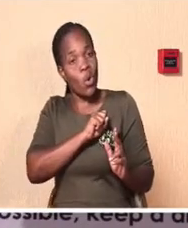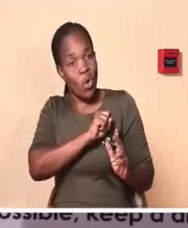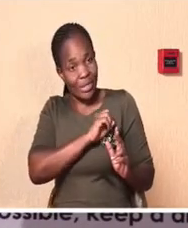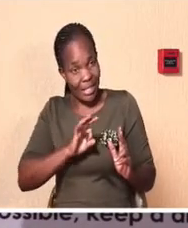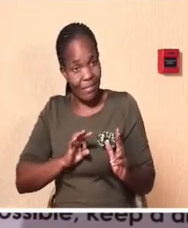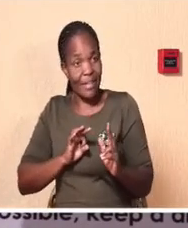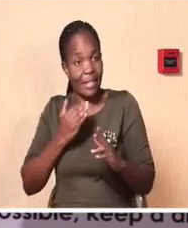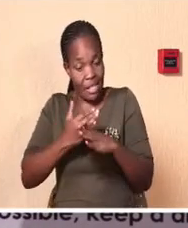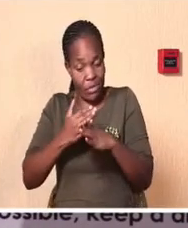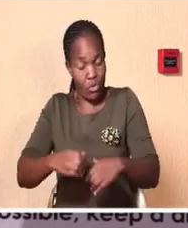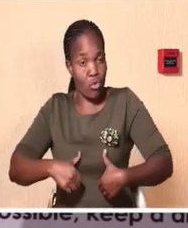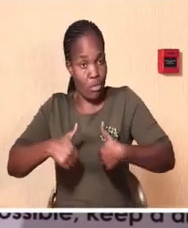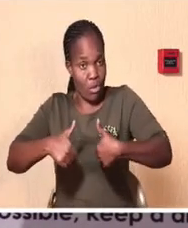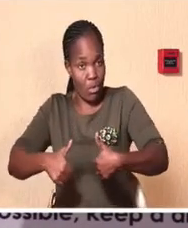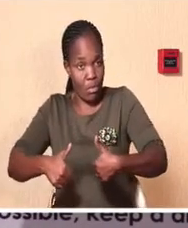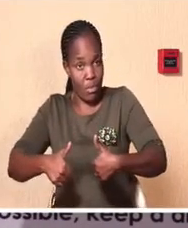us.